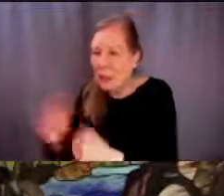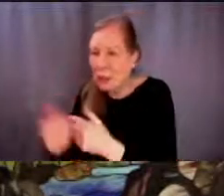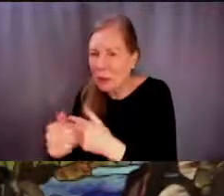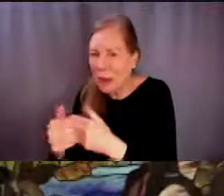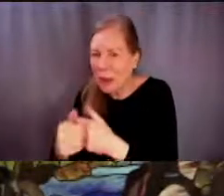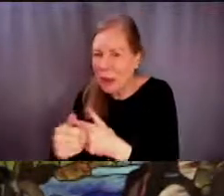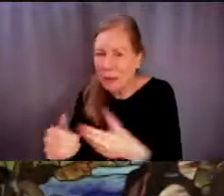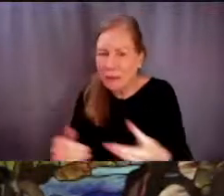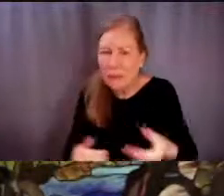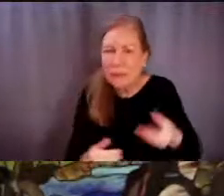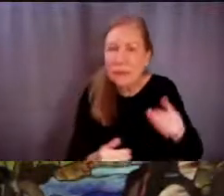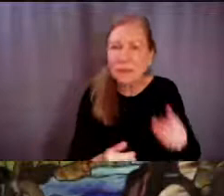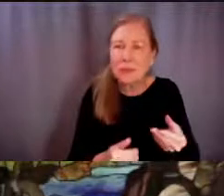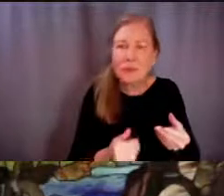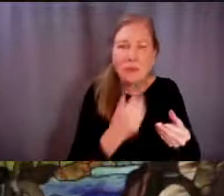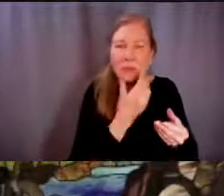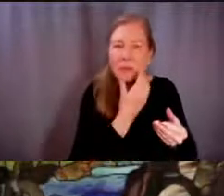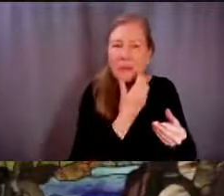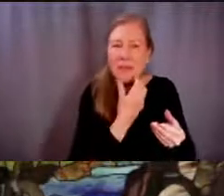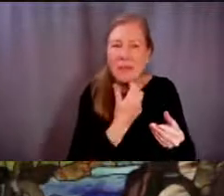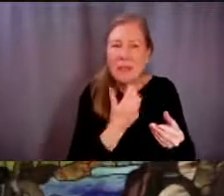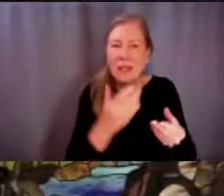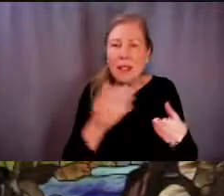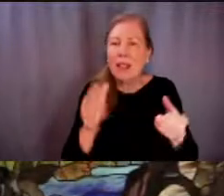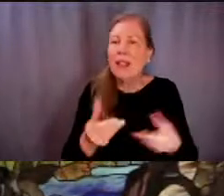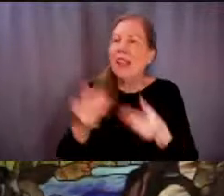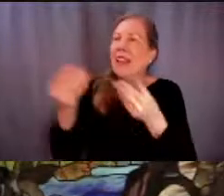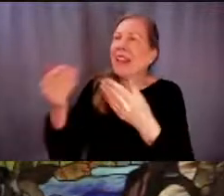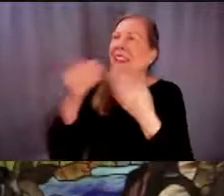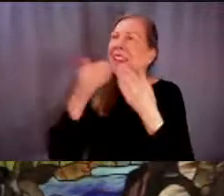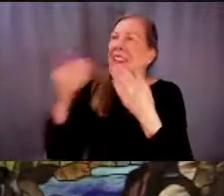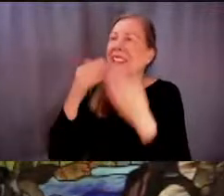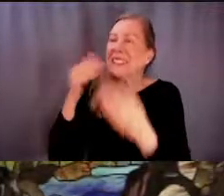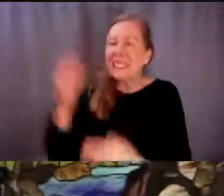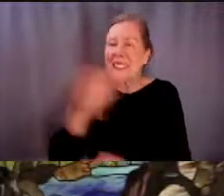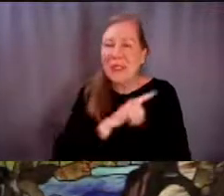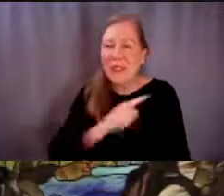He took the bread. He gave thanks to you, Lord.